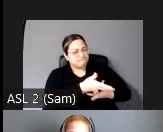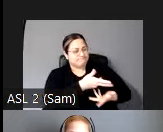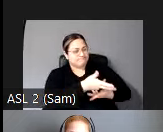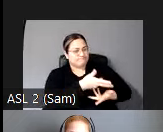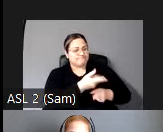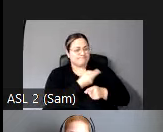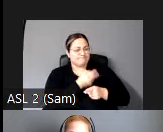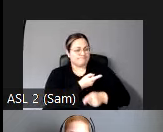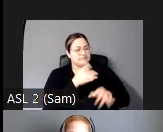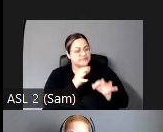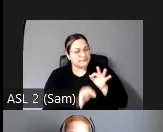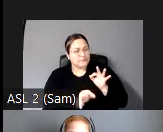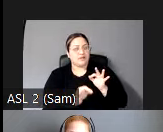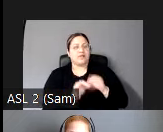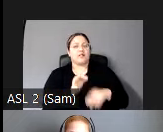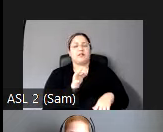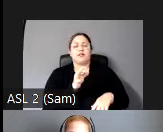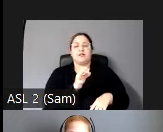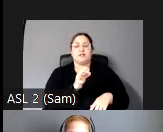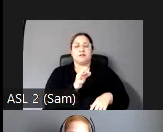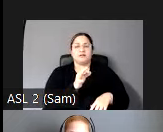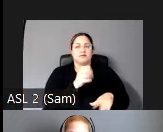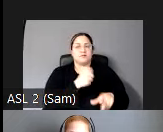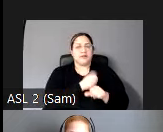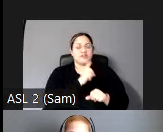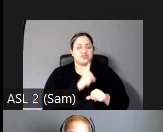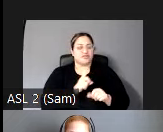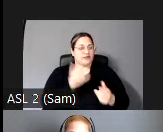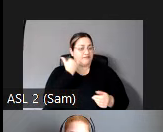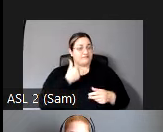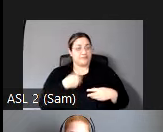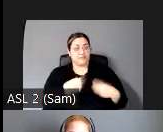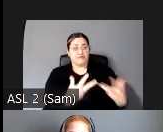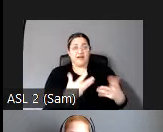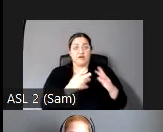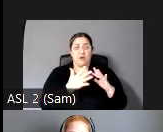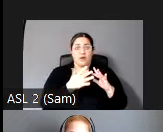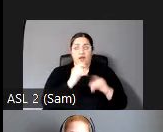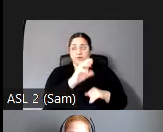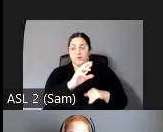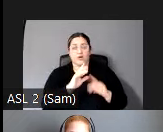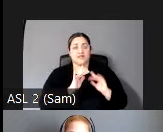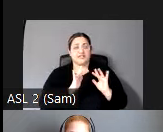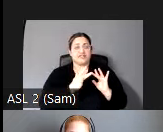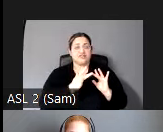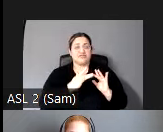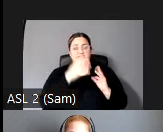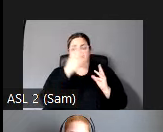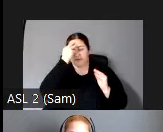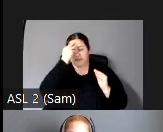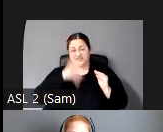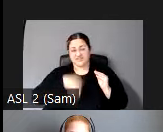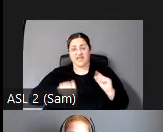understand with background noises and flashes. Let's make sure that care partners that are paid also get